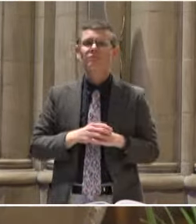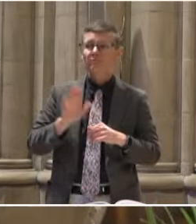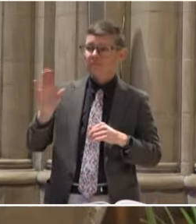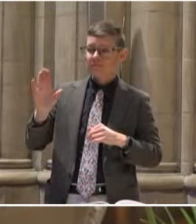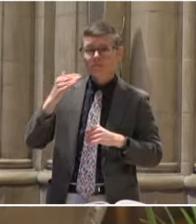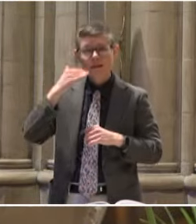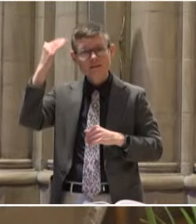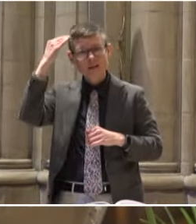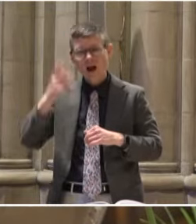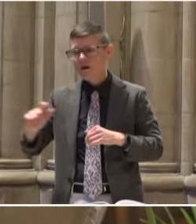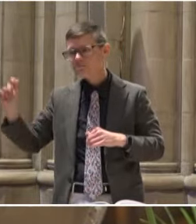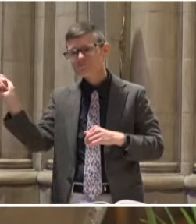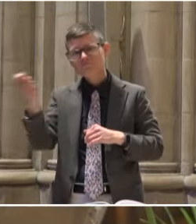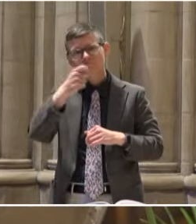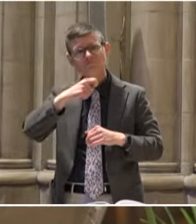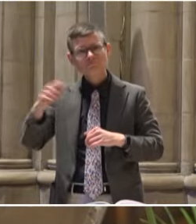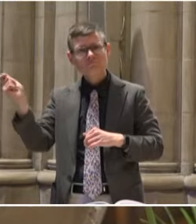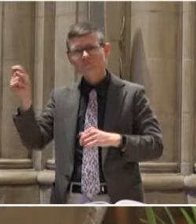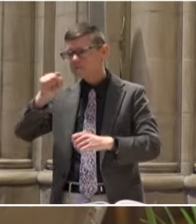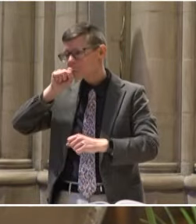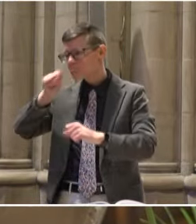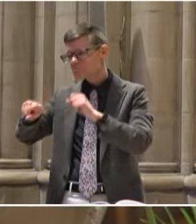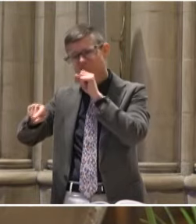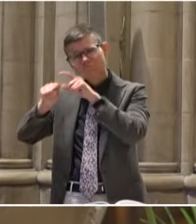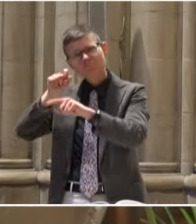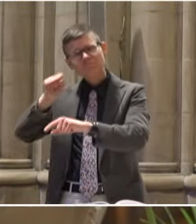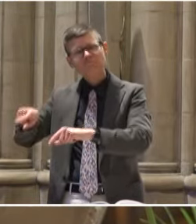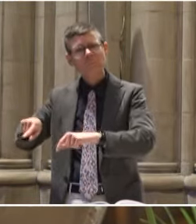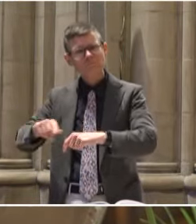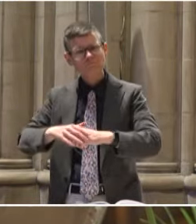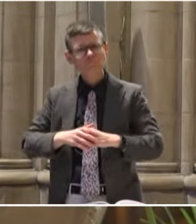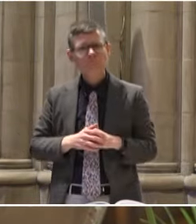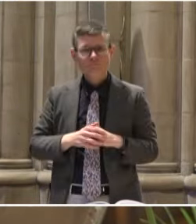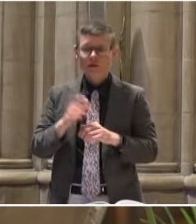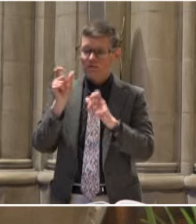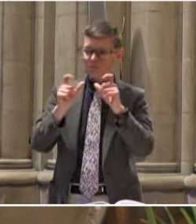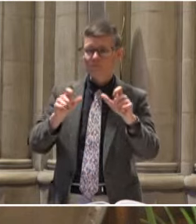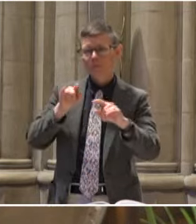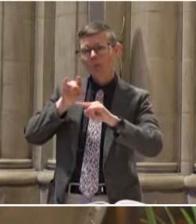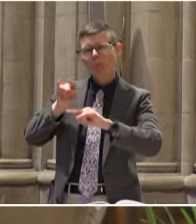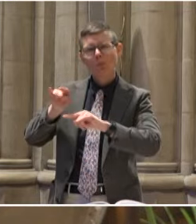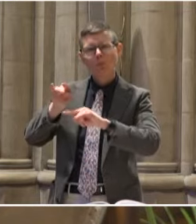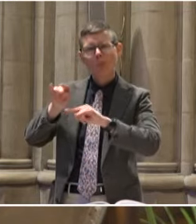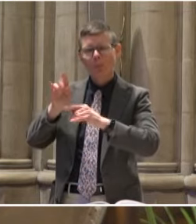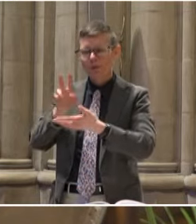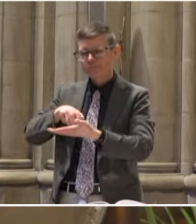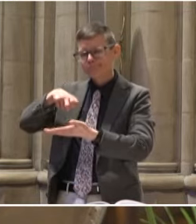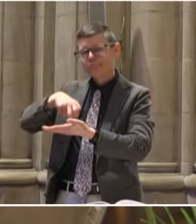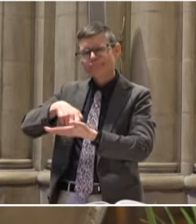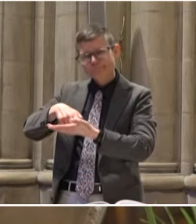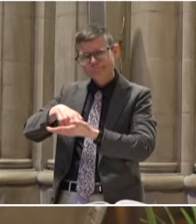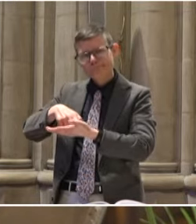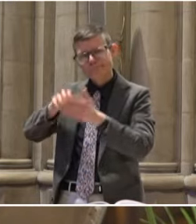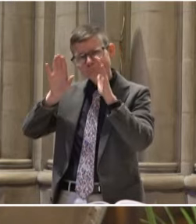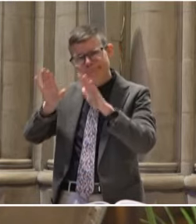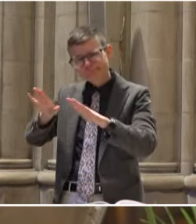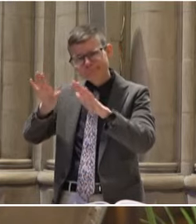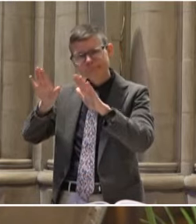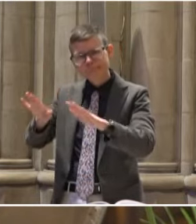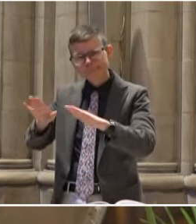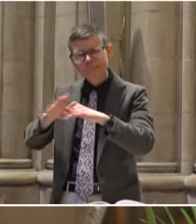with a reed, spat upon him, and knelt down in homage to him.